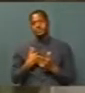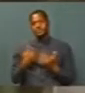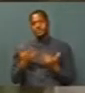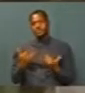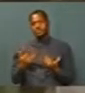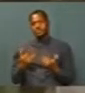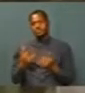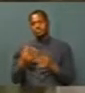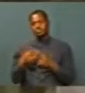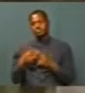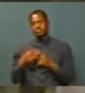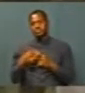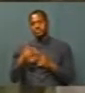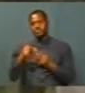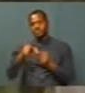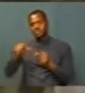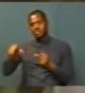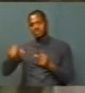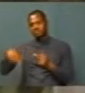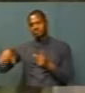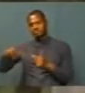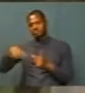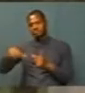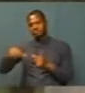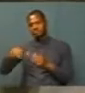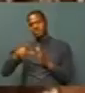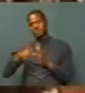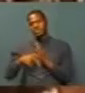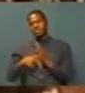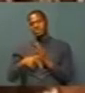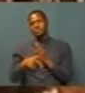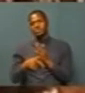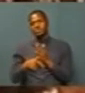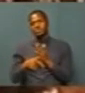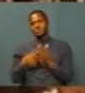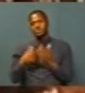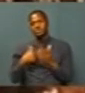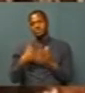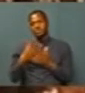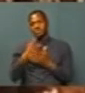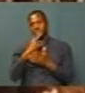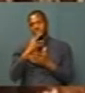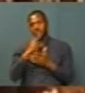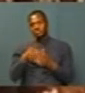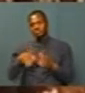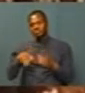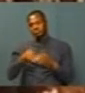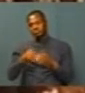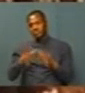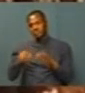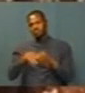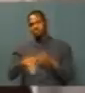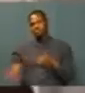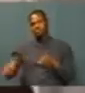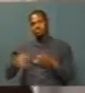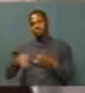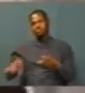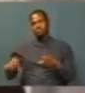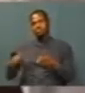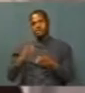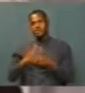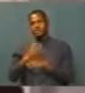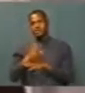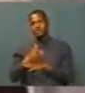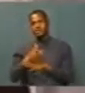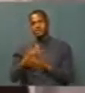culvert some meters away from here. And then we will release some of the water to go. And after